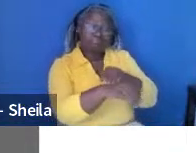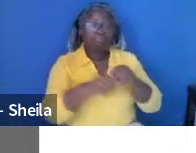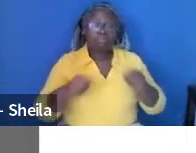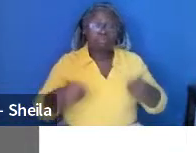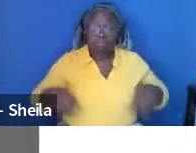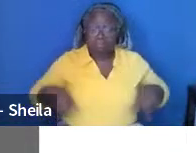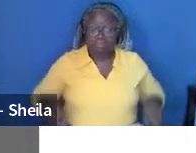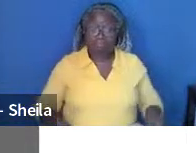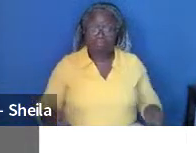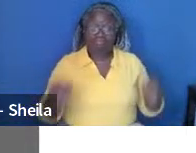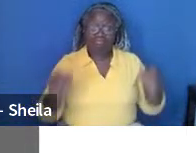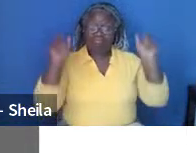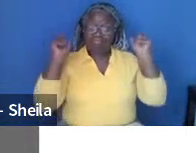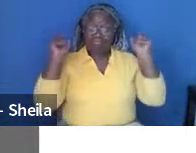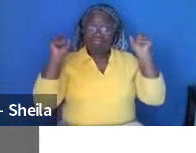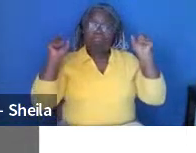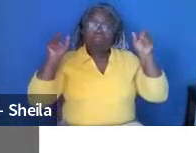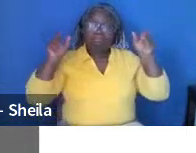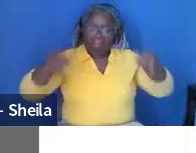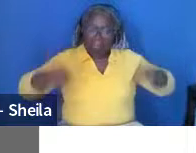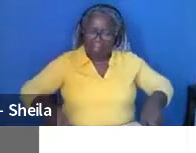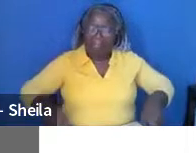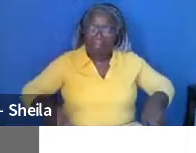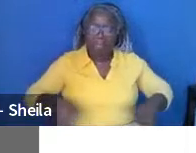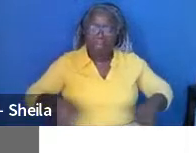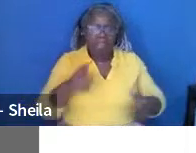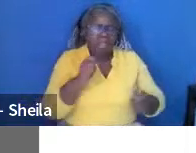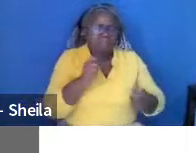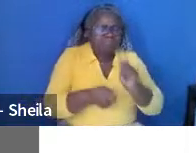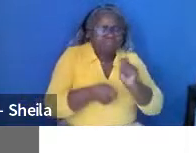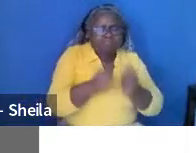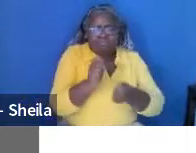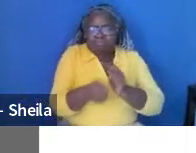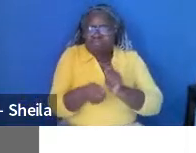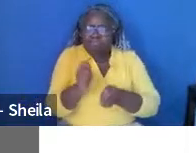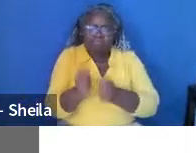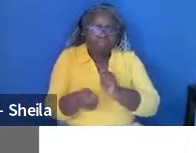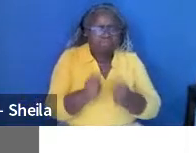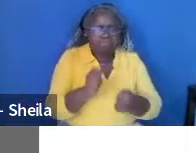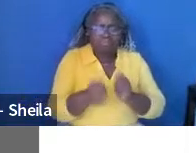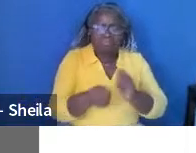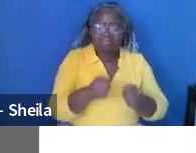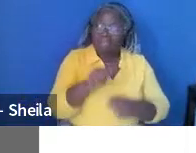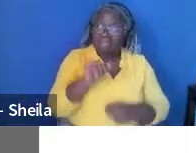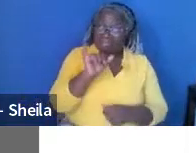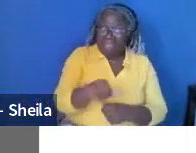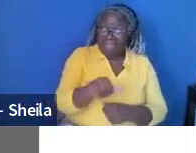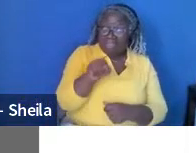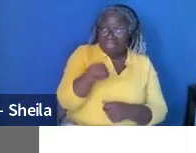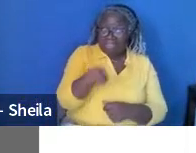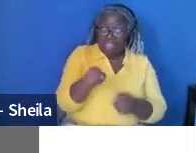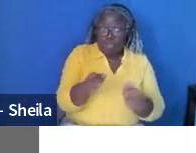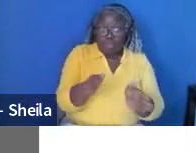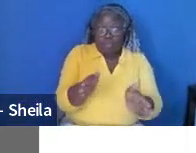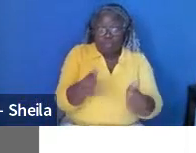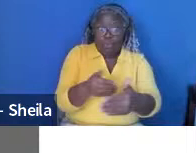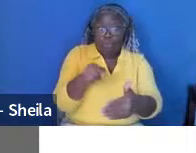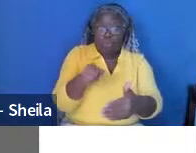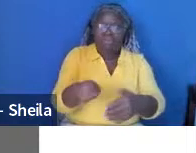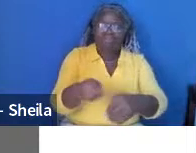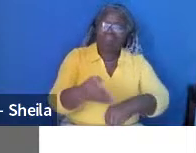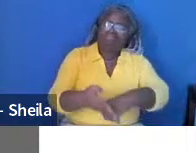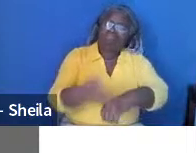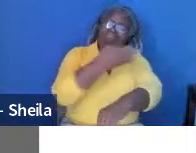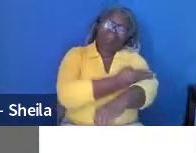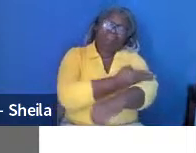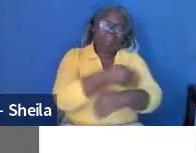So it makes the room so much more accessible. One of the neat little features they